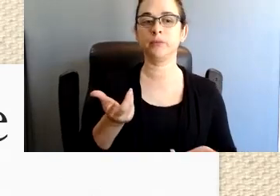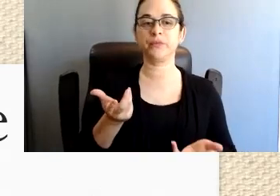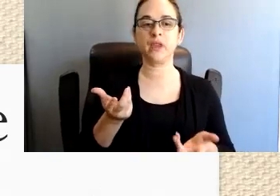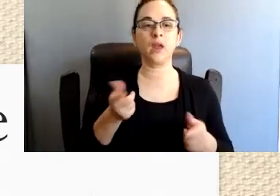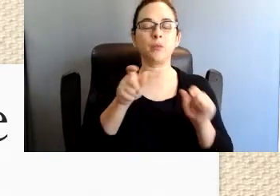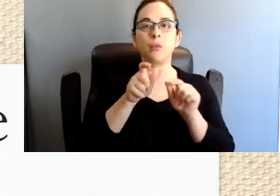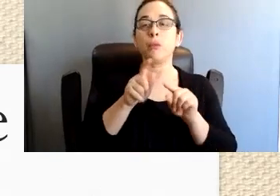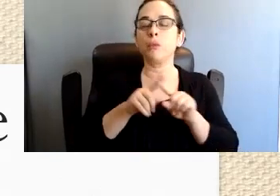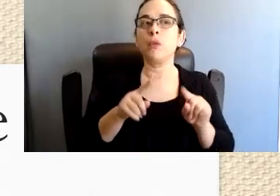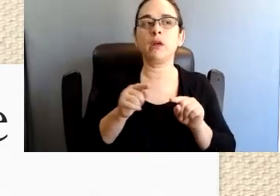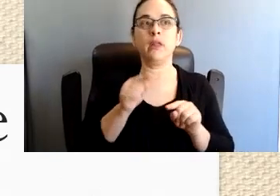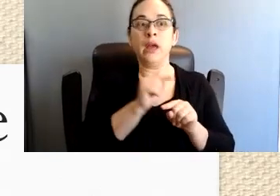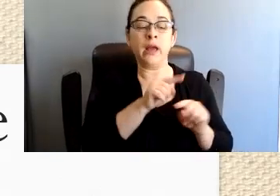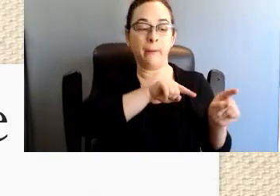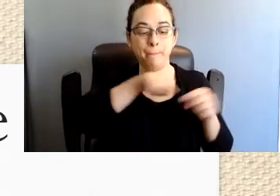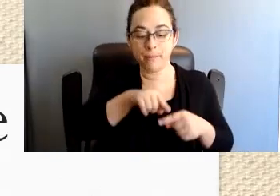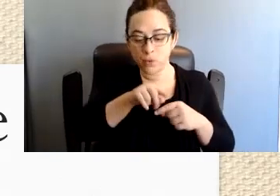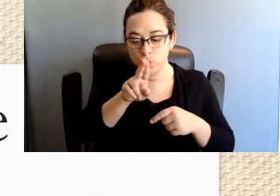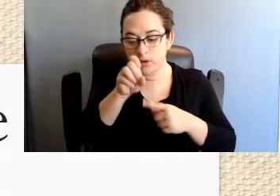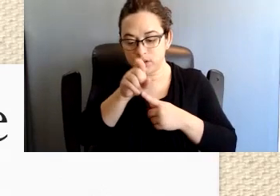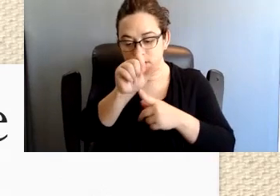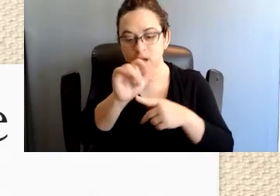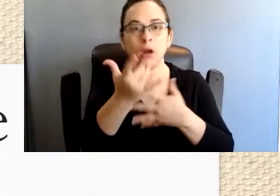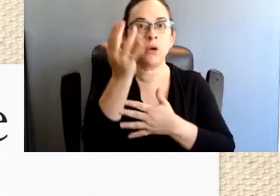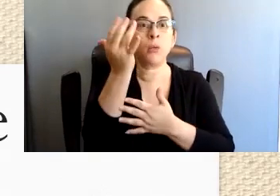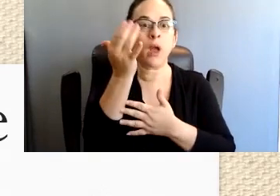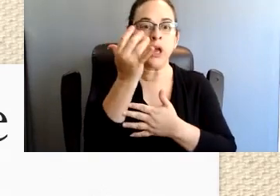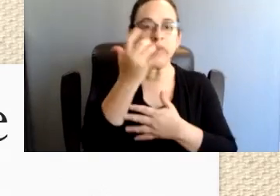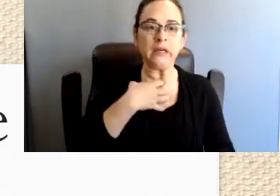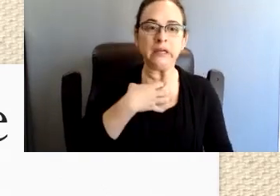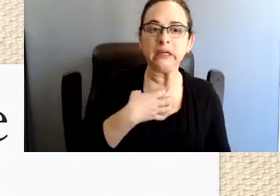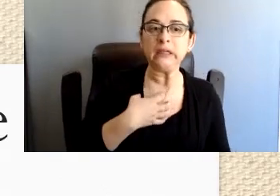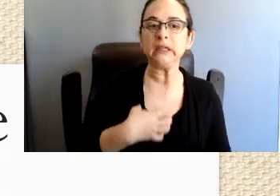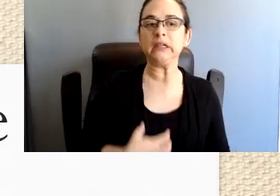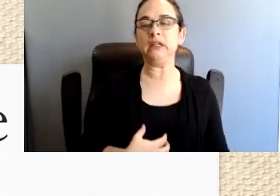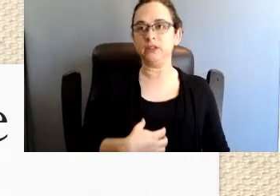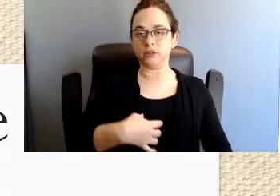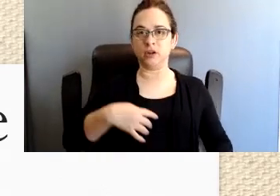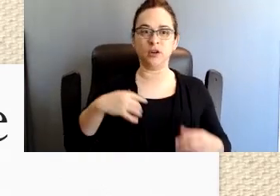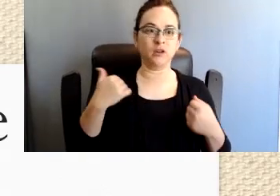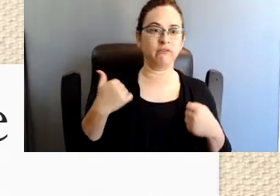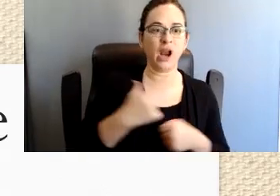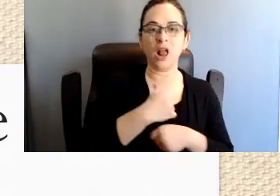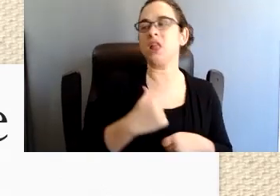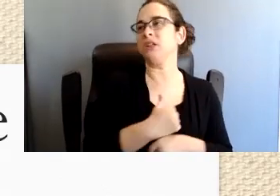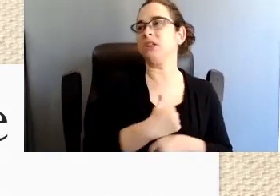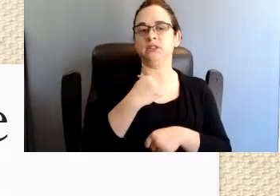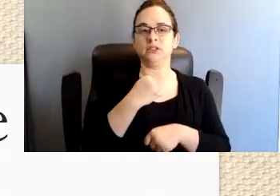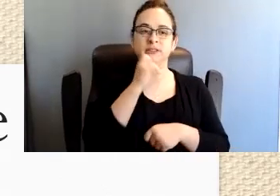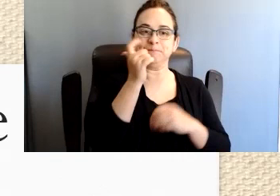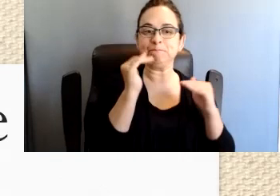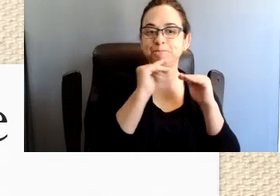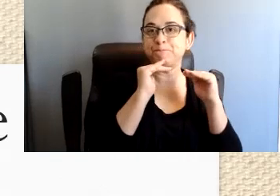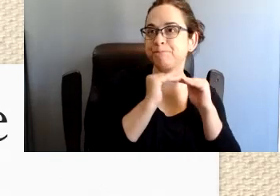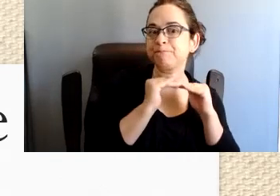violence, injustice, and many other hardships gives them the desire to work hard. And so all these issues, that's all the things that makes